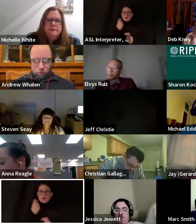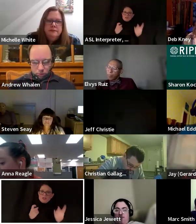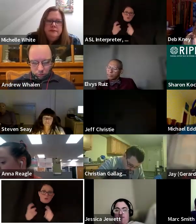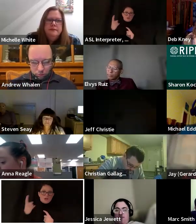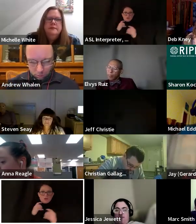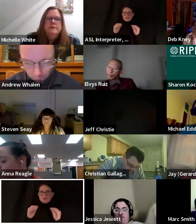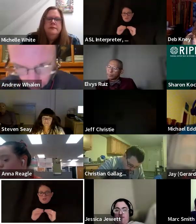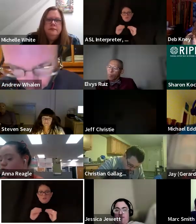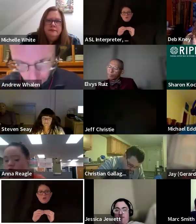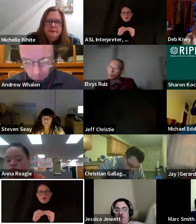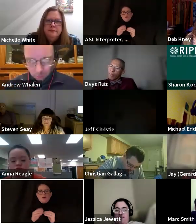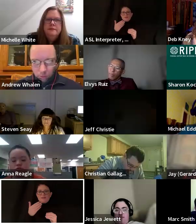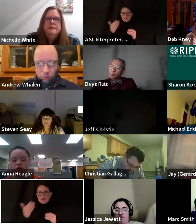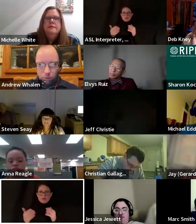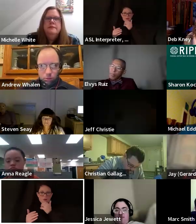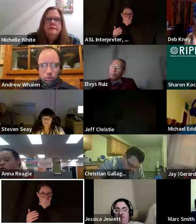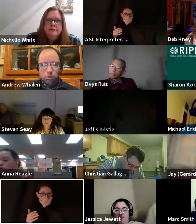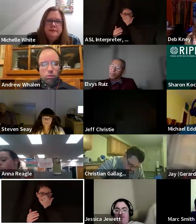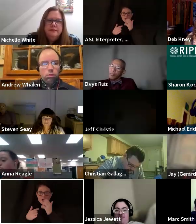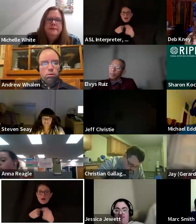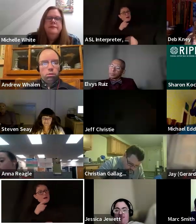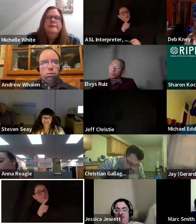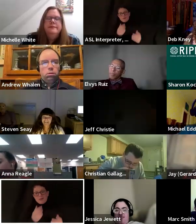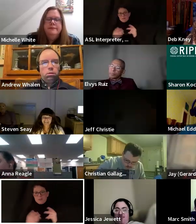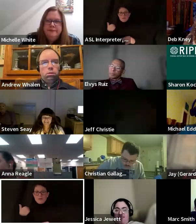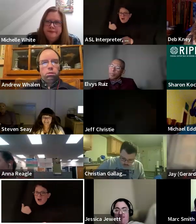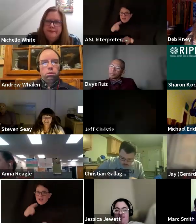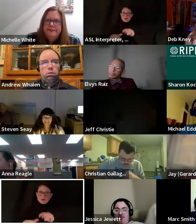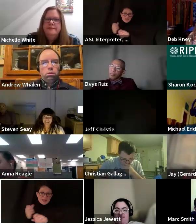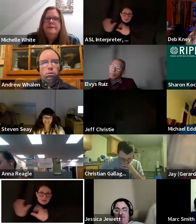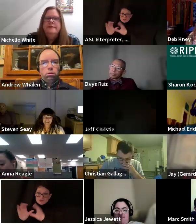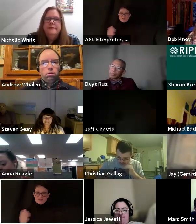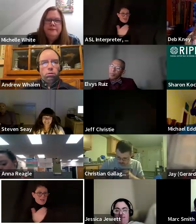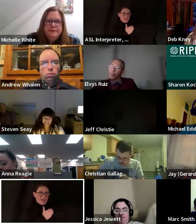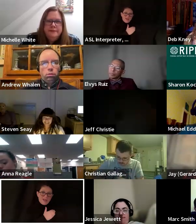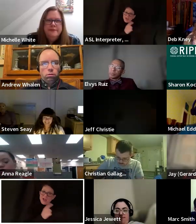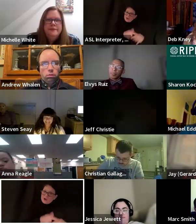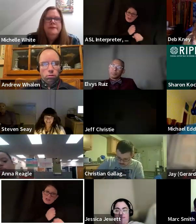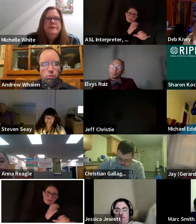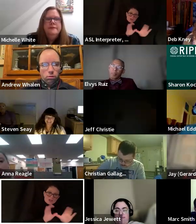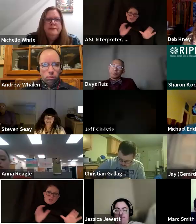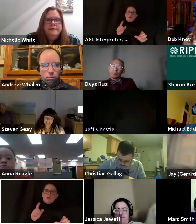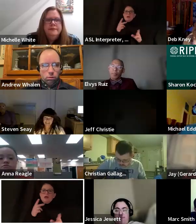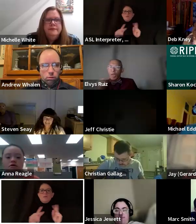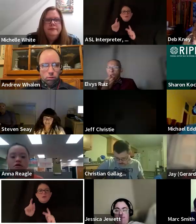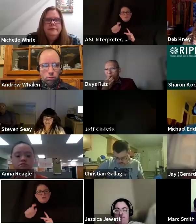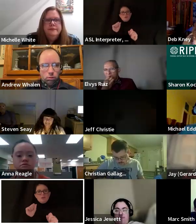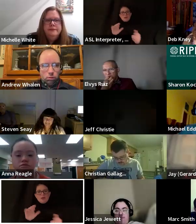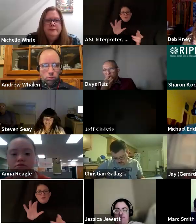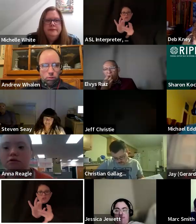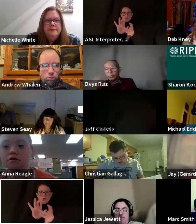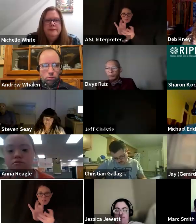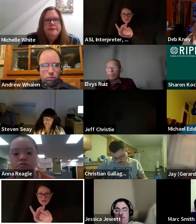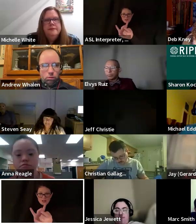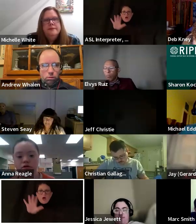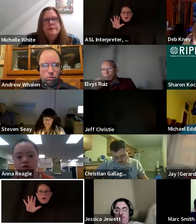again, that's like, I wasn't able to get my certificate. So. Yes, people should be able to log out and